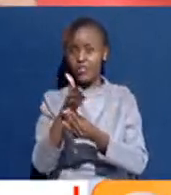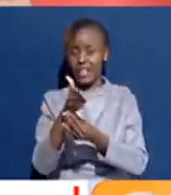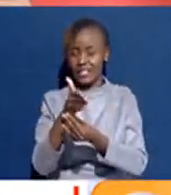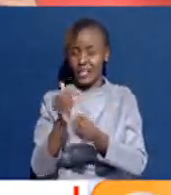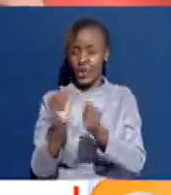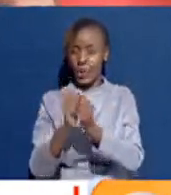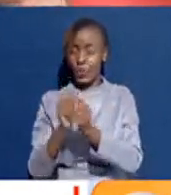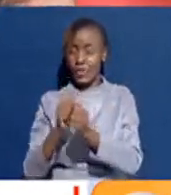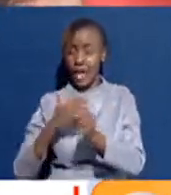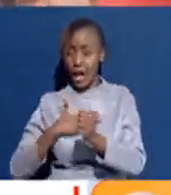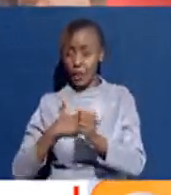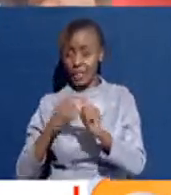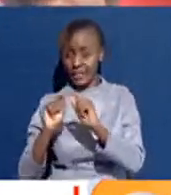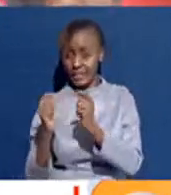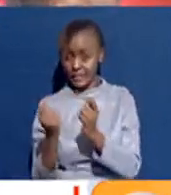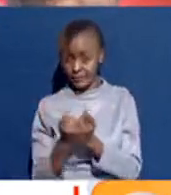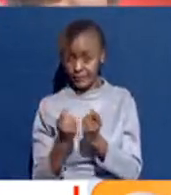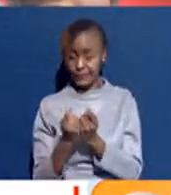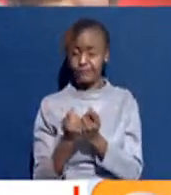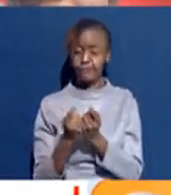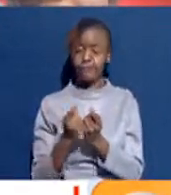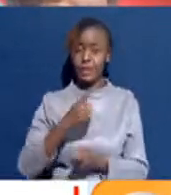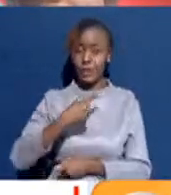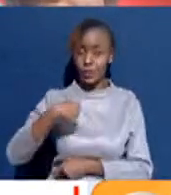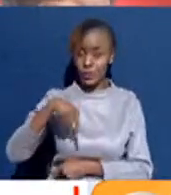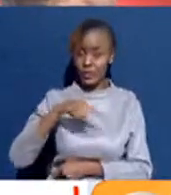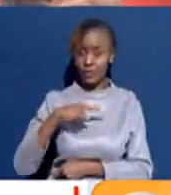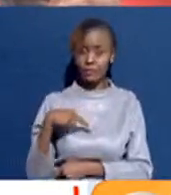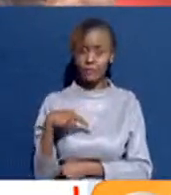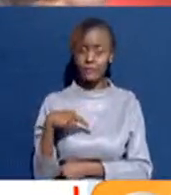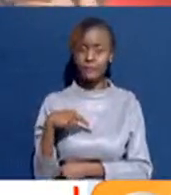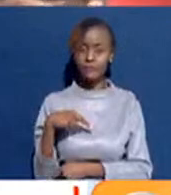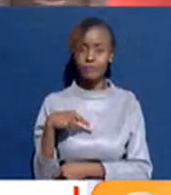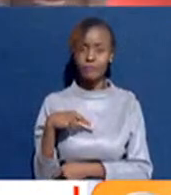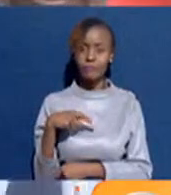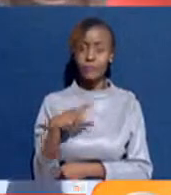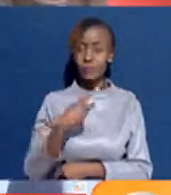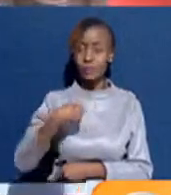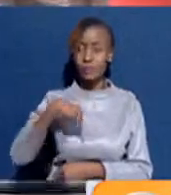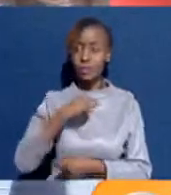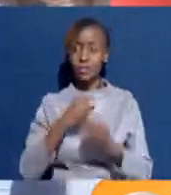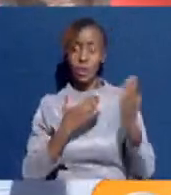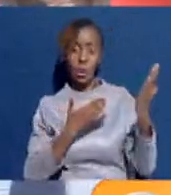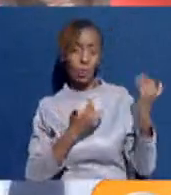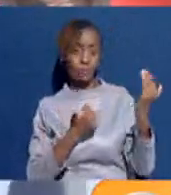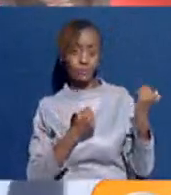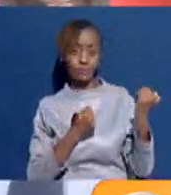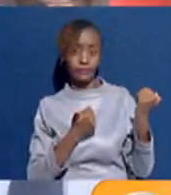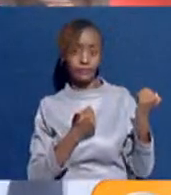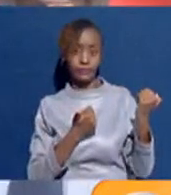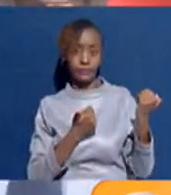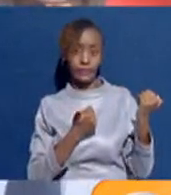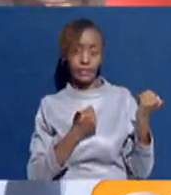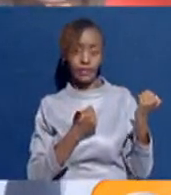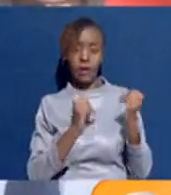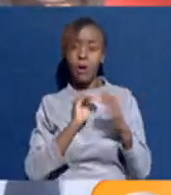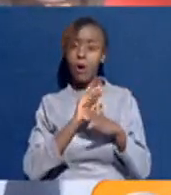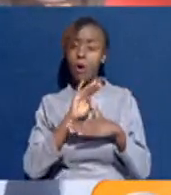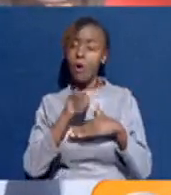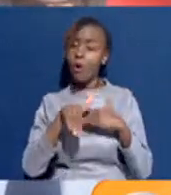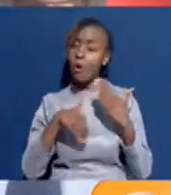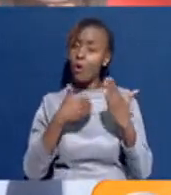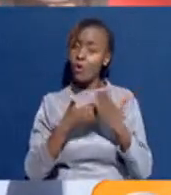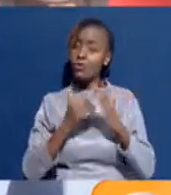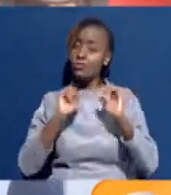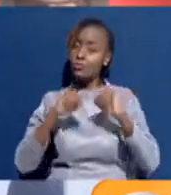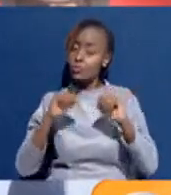team. And we are hopeful that all sides of the divide will